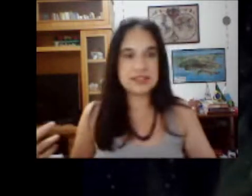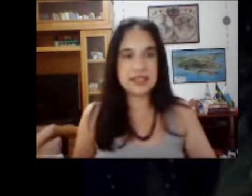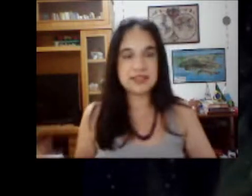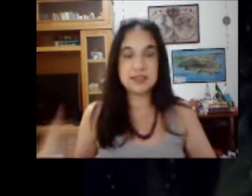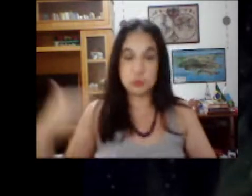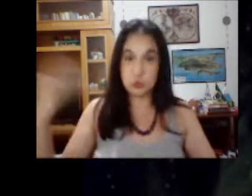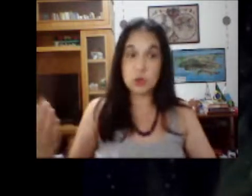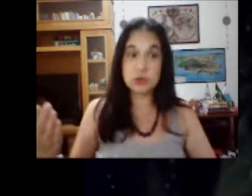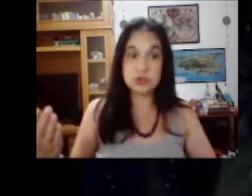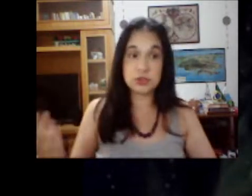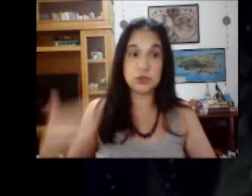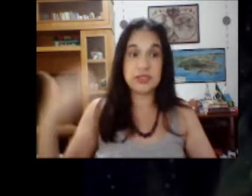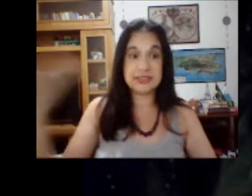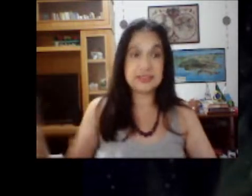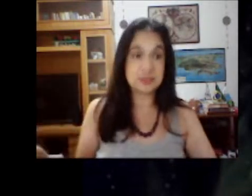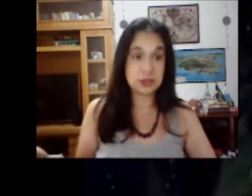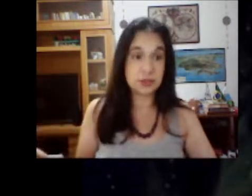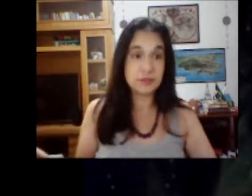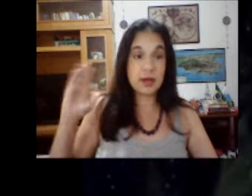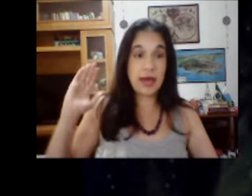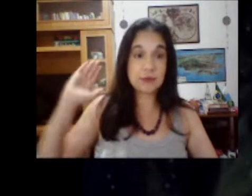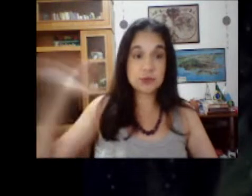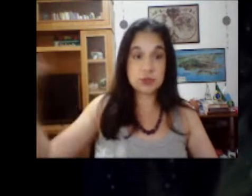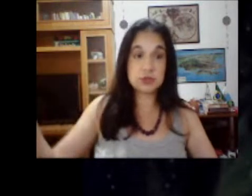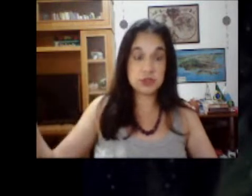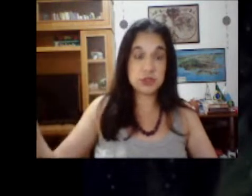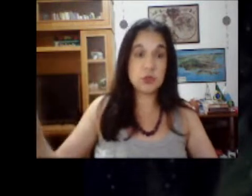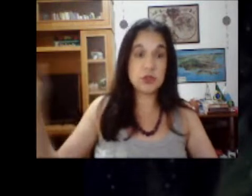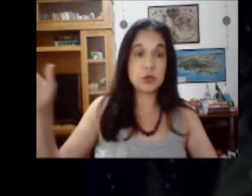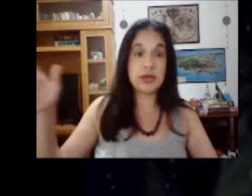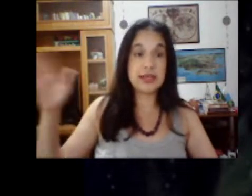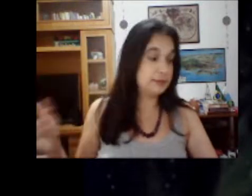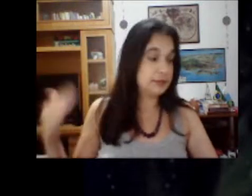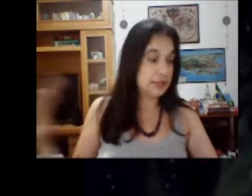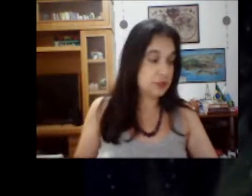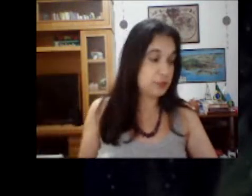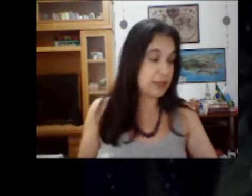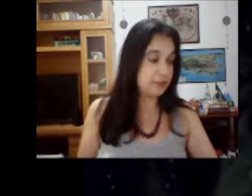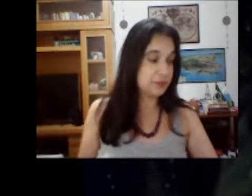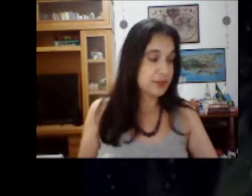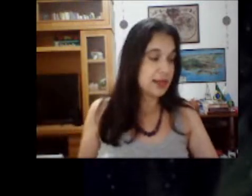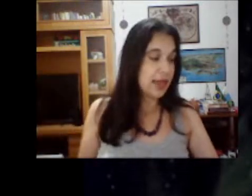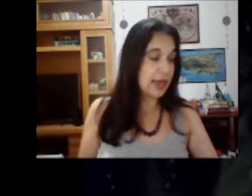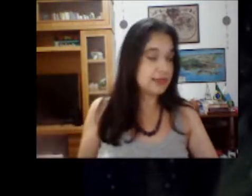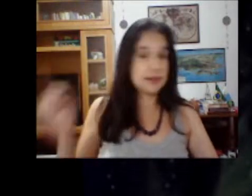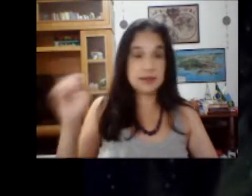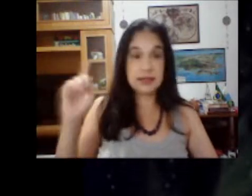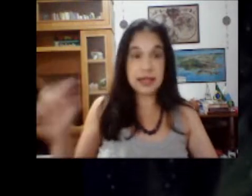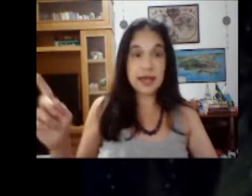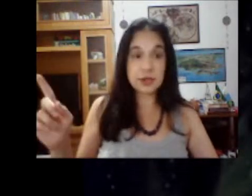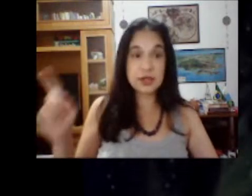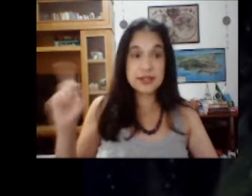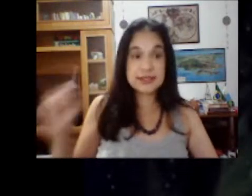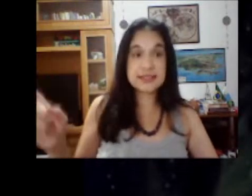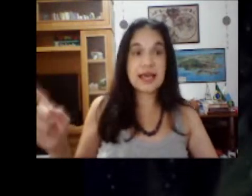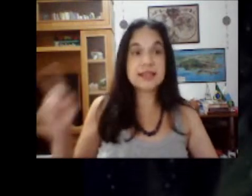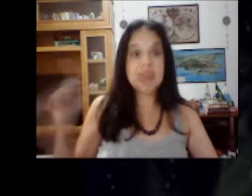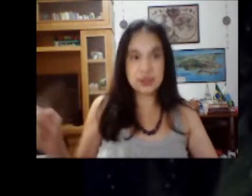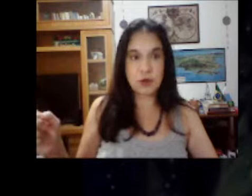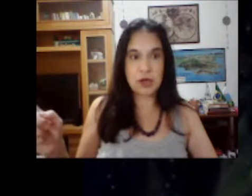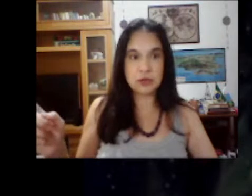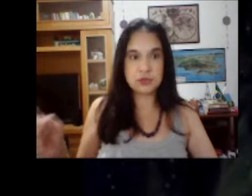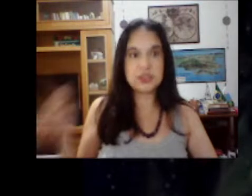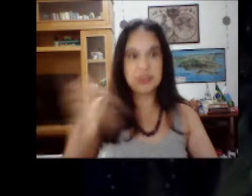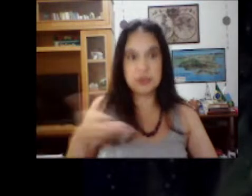D.João VI wrote to his sister after she was already in Spain. And the letter says